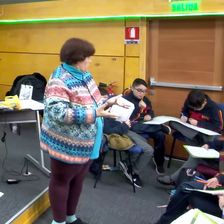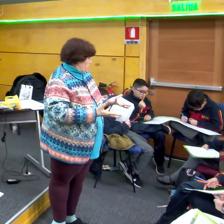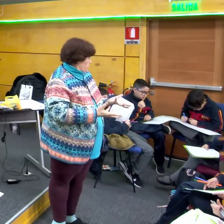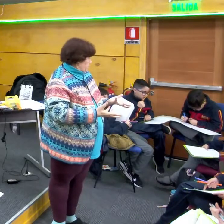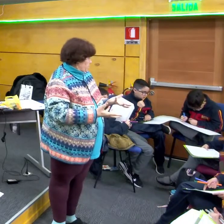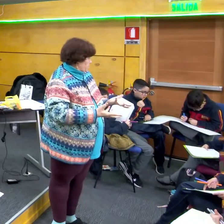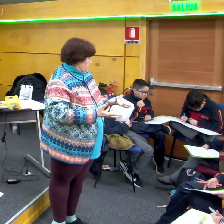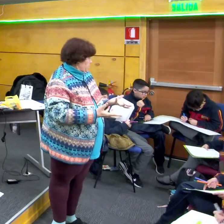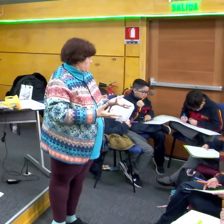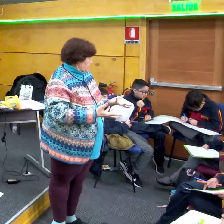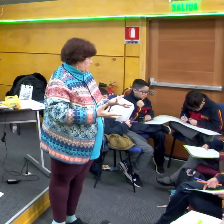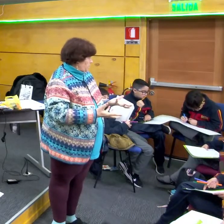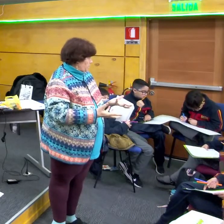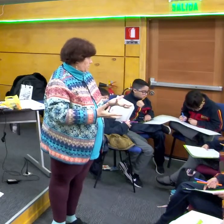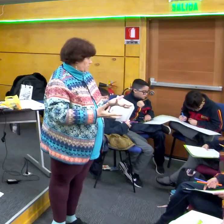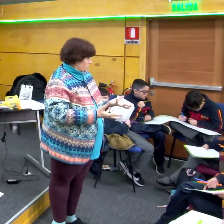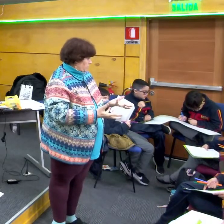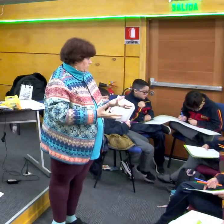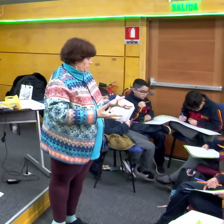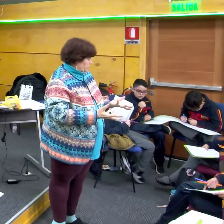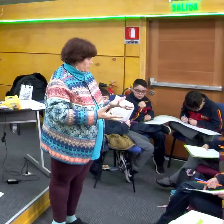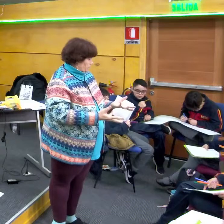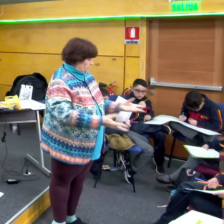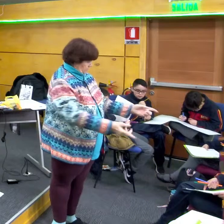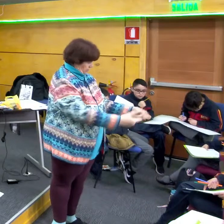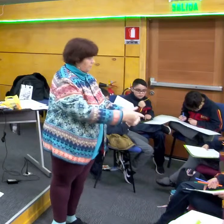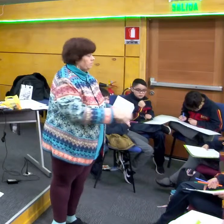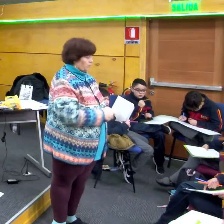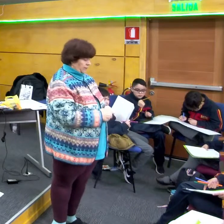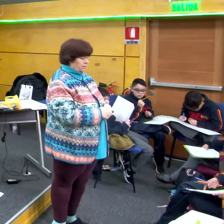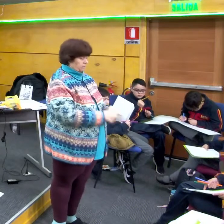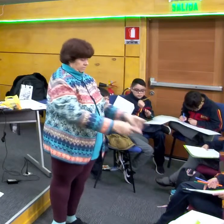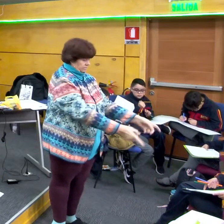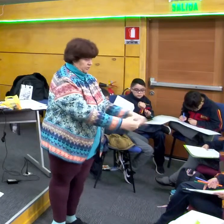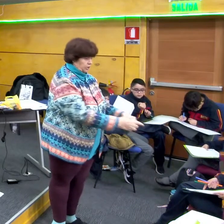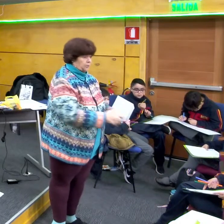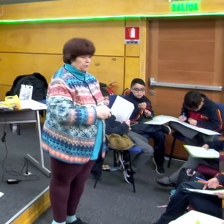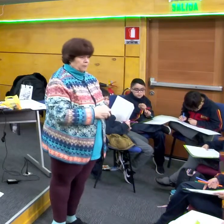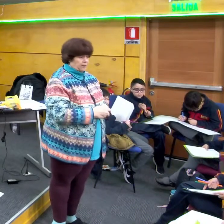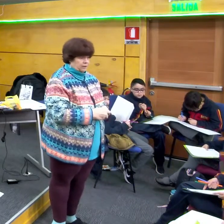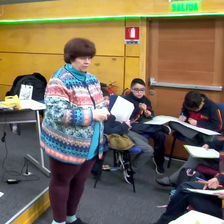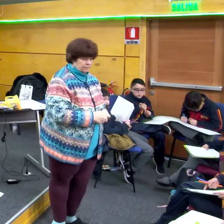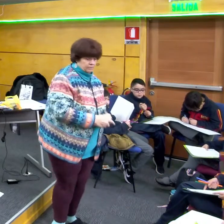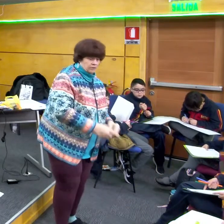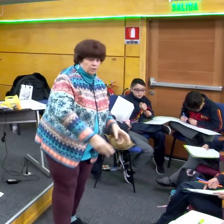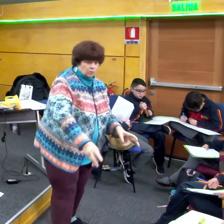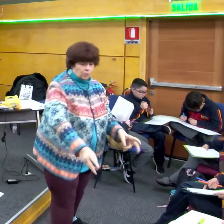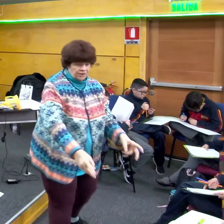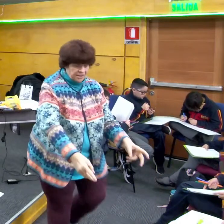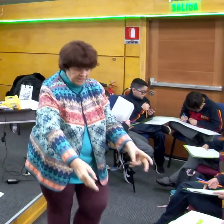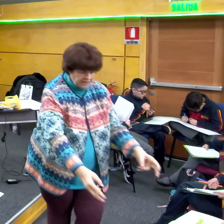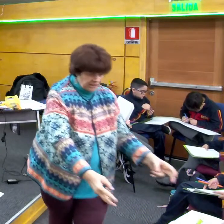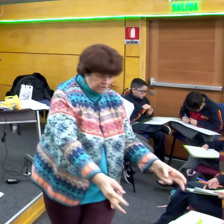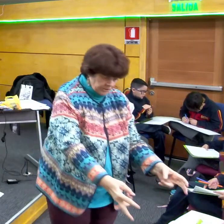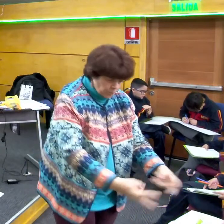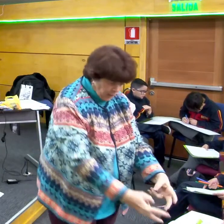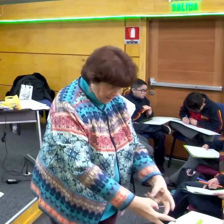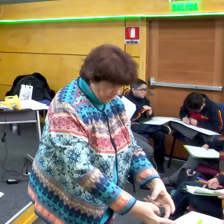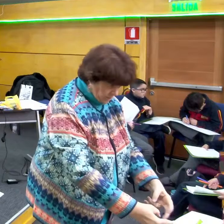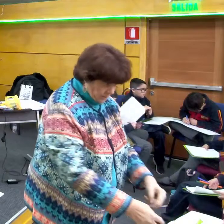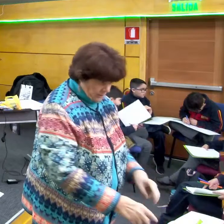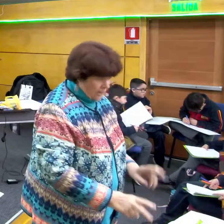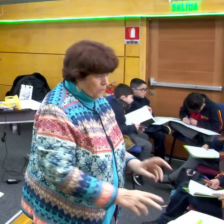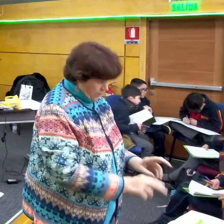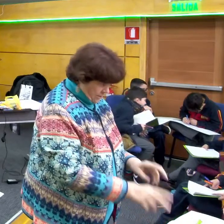work on. Okay? All right, go ahead. Share with your partner one thing that you did